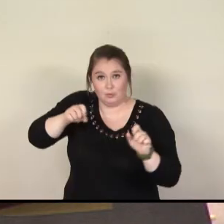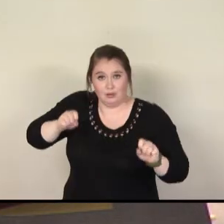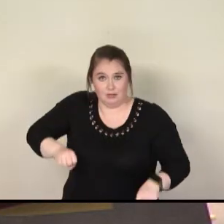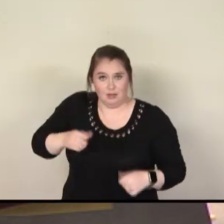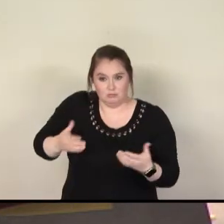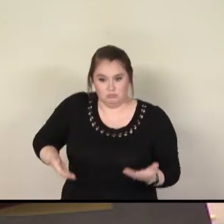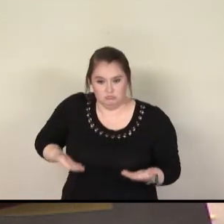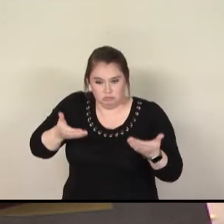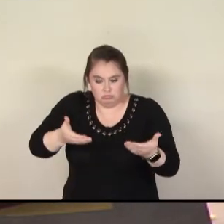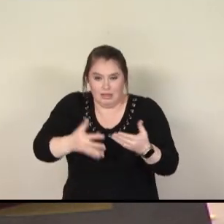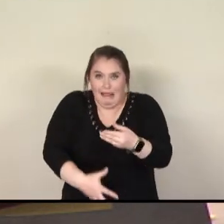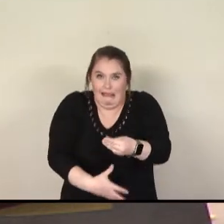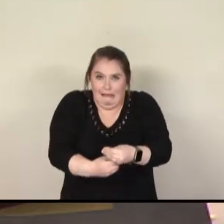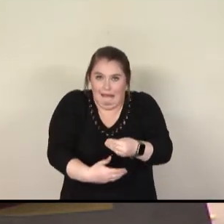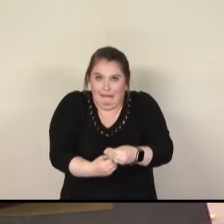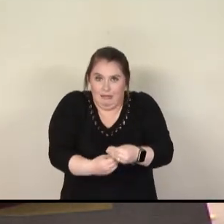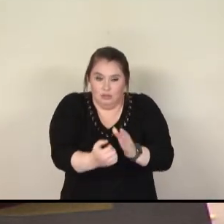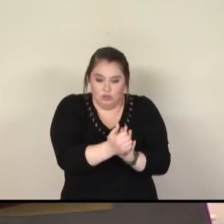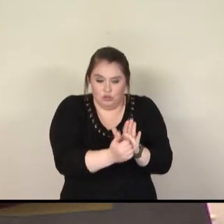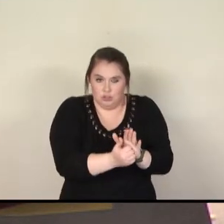that will